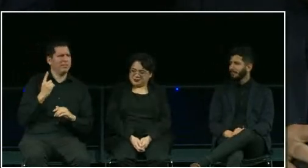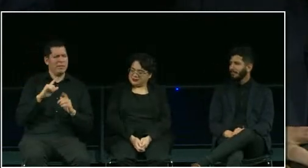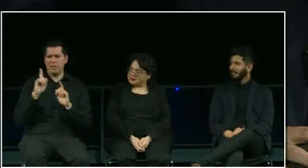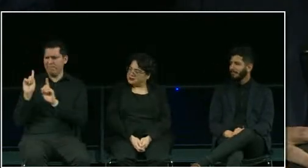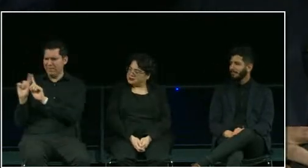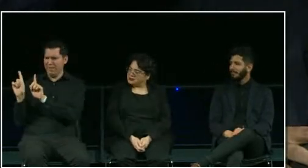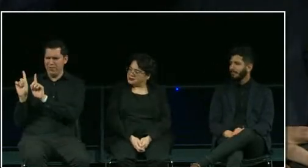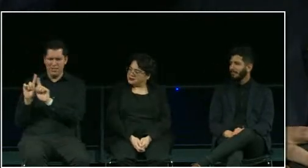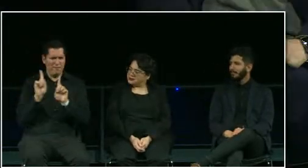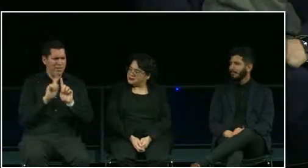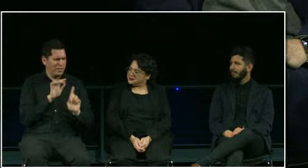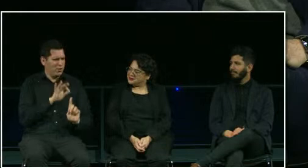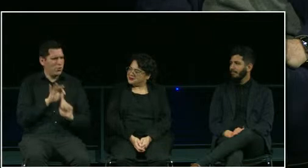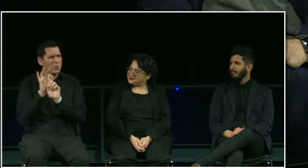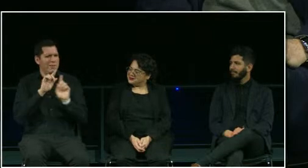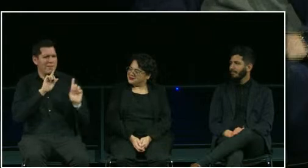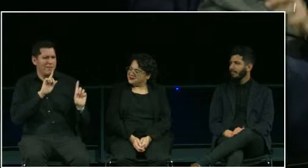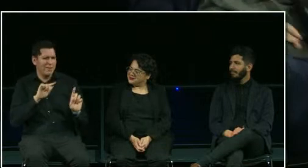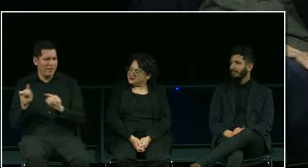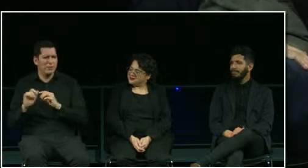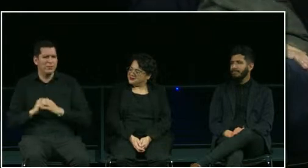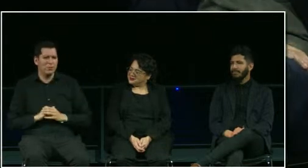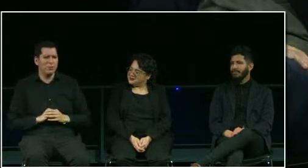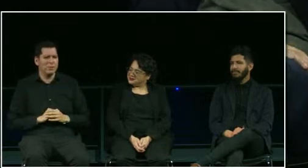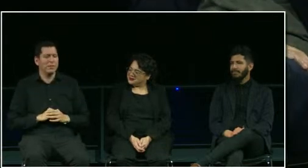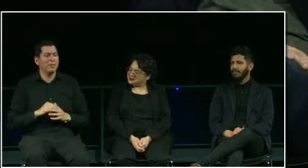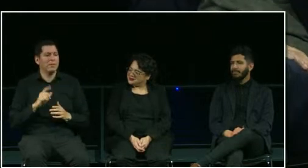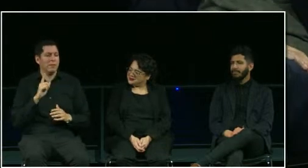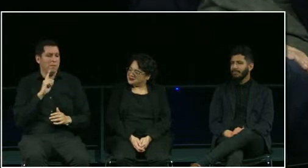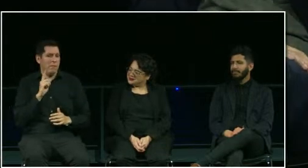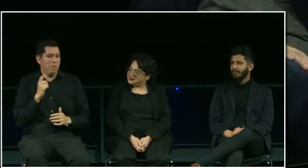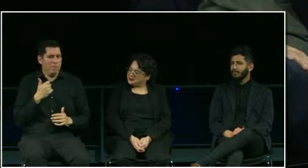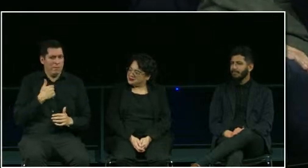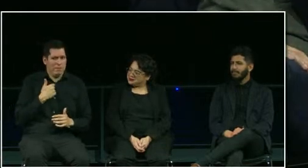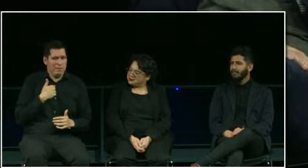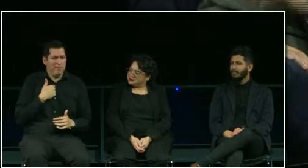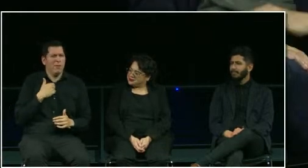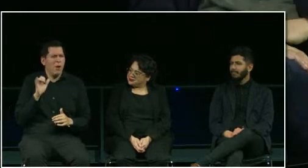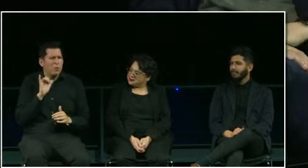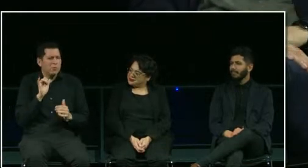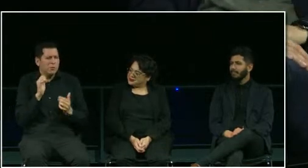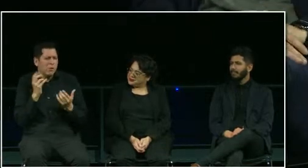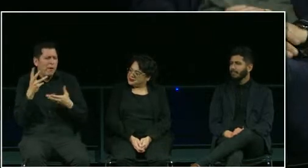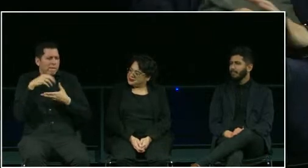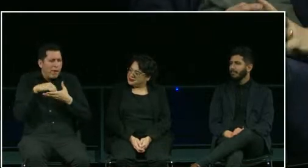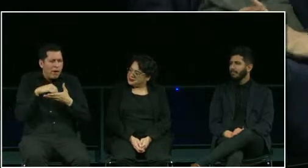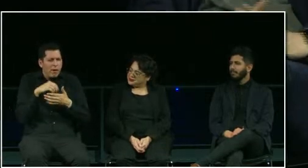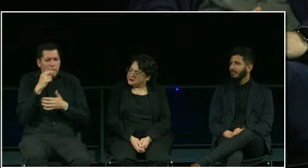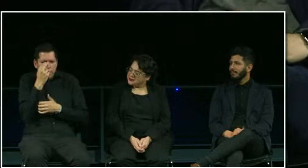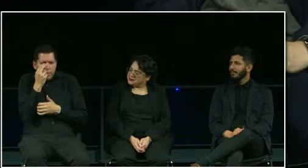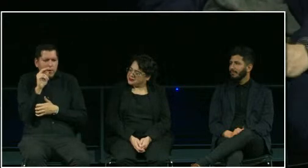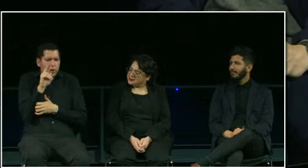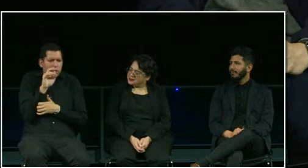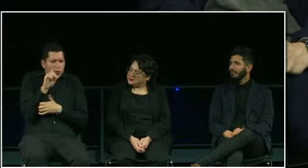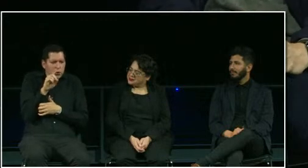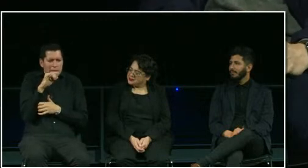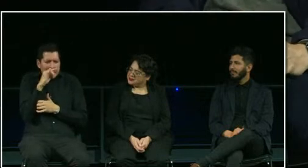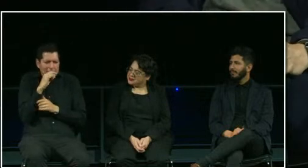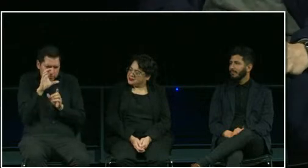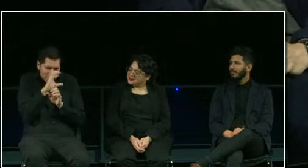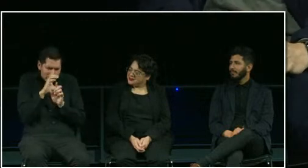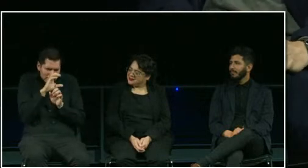answers. I mean, for us, it's funny. I was also part of the nerdy kids who were into